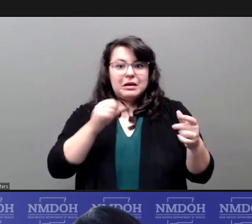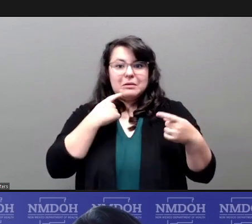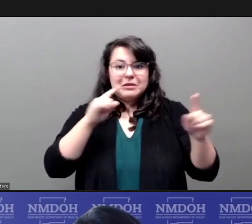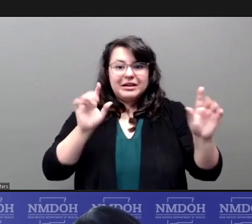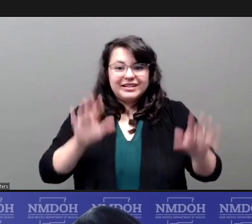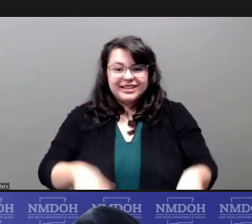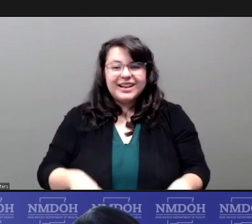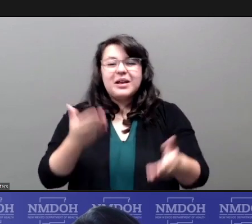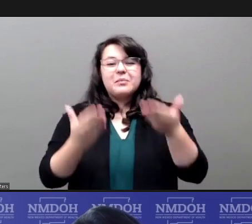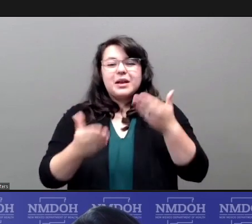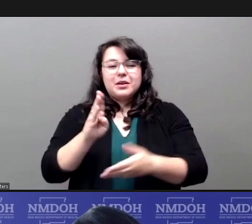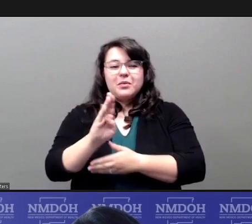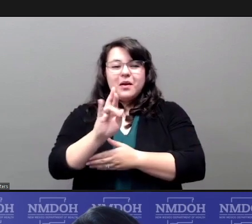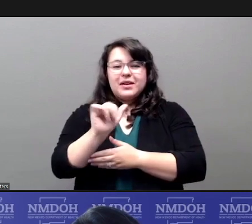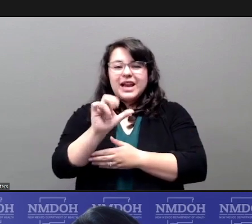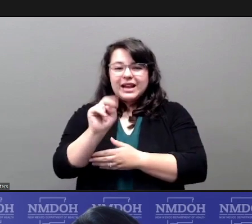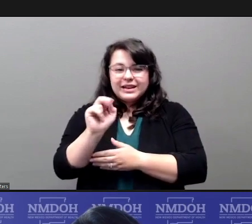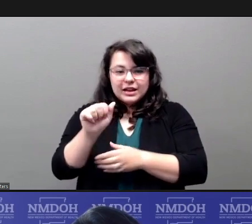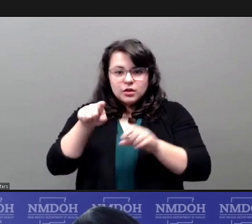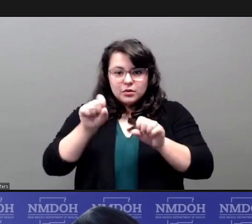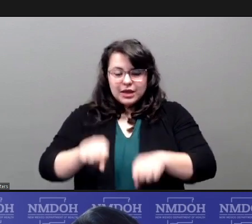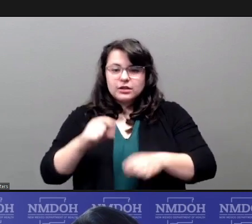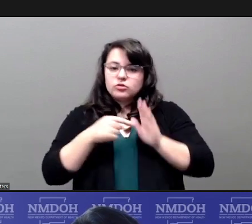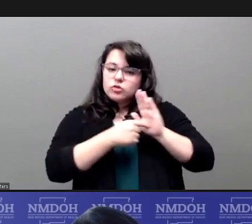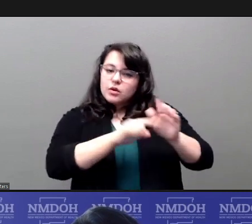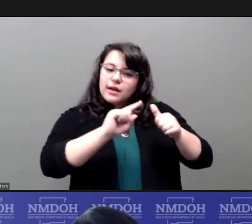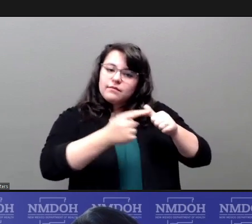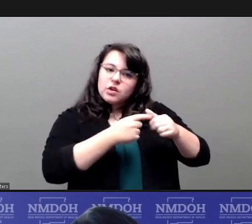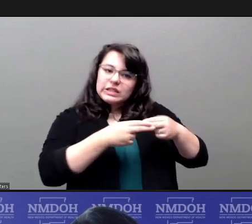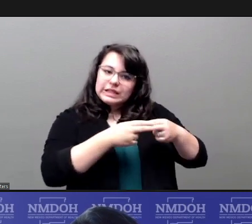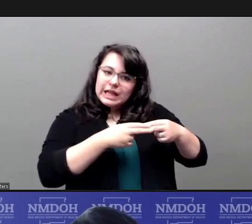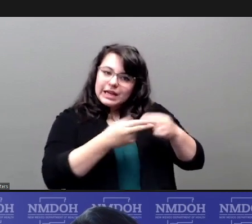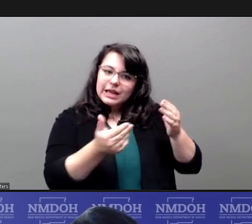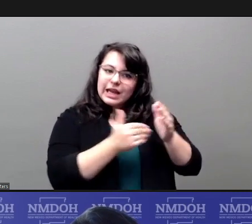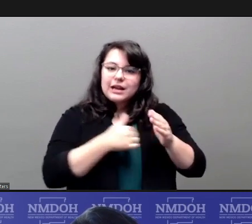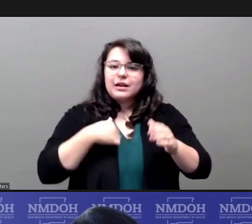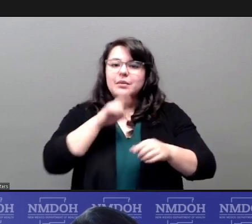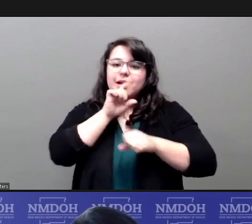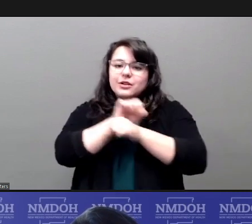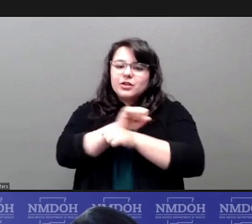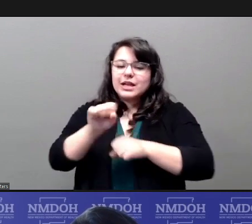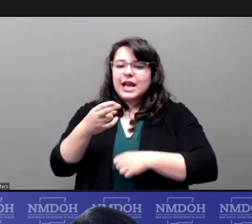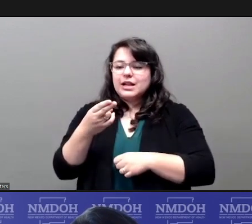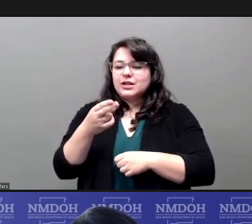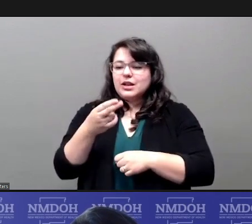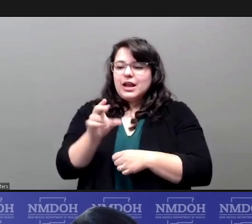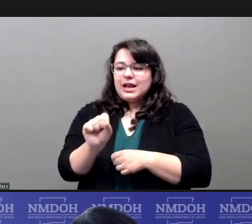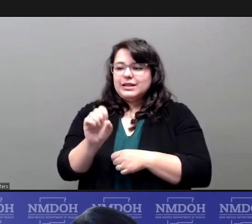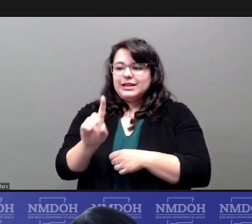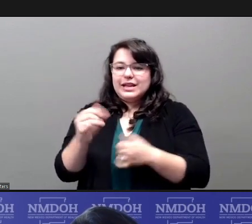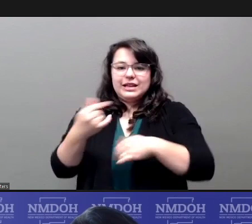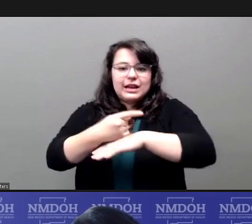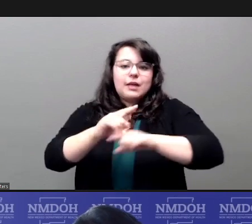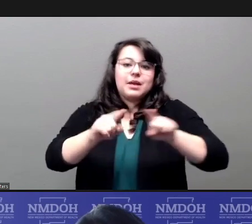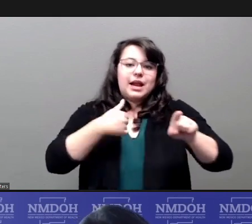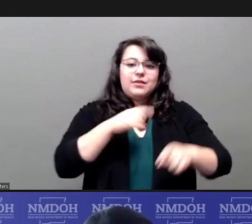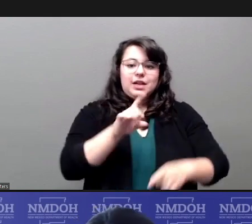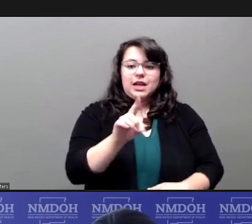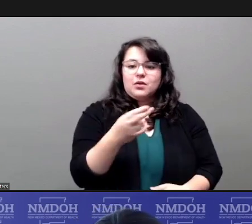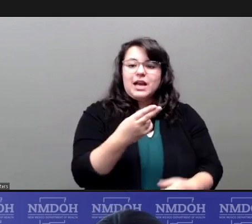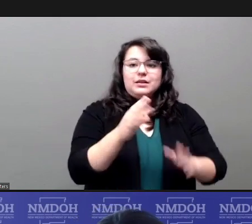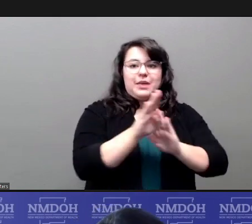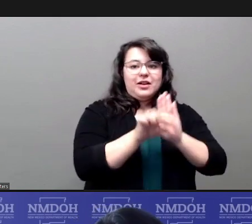maybe, Brianna, you could go back to that first slide. I'm actually at HSD today, but I've got my DOH background just because that's what everyone's used